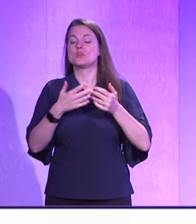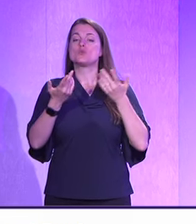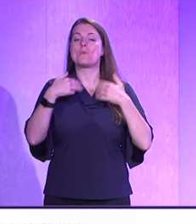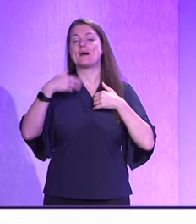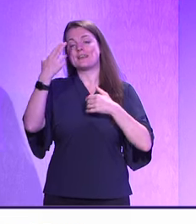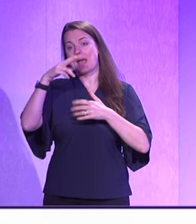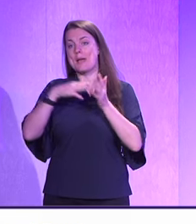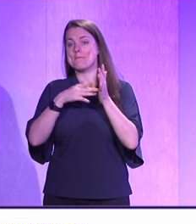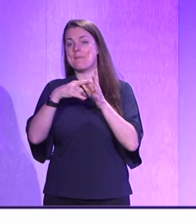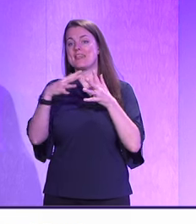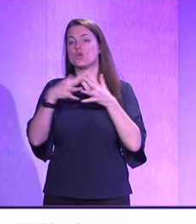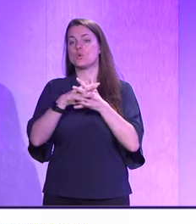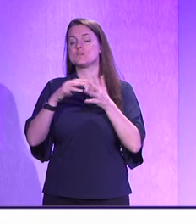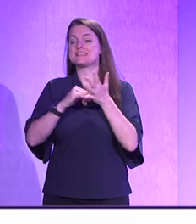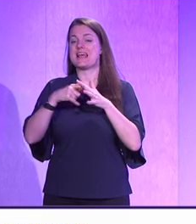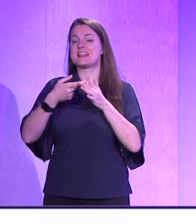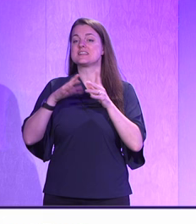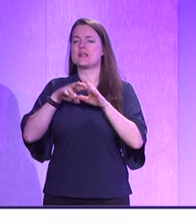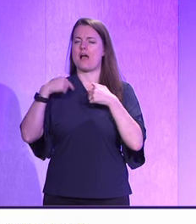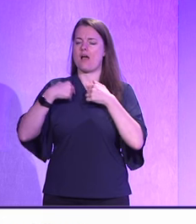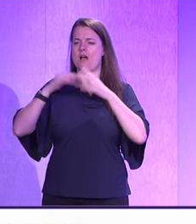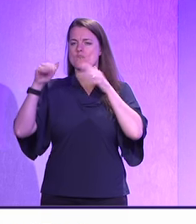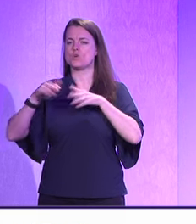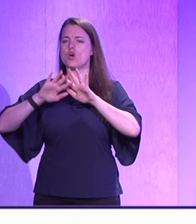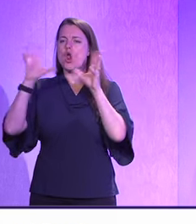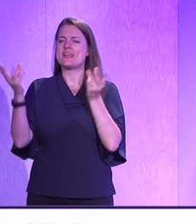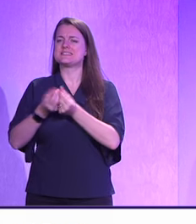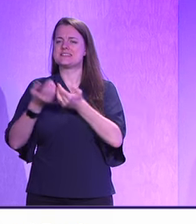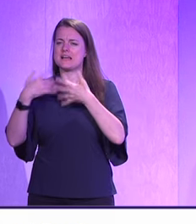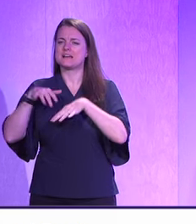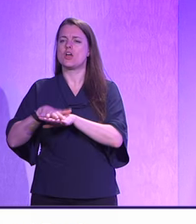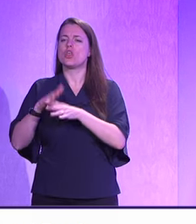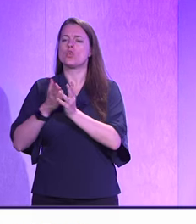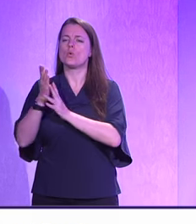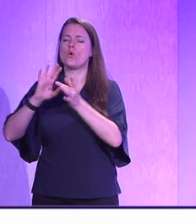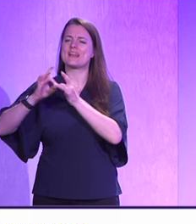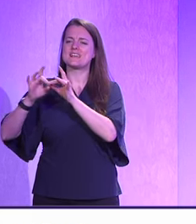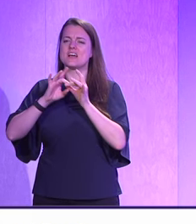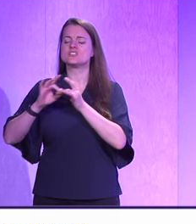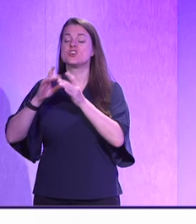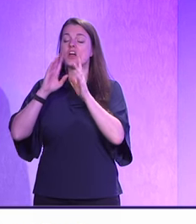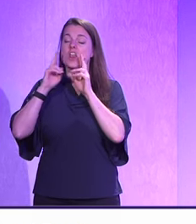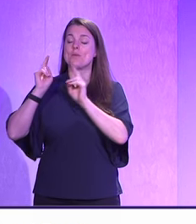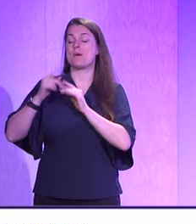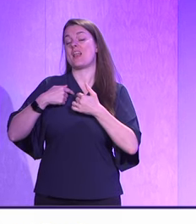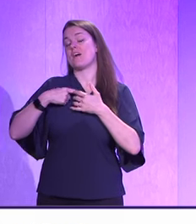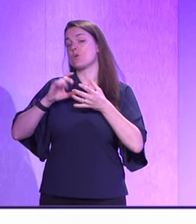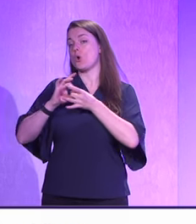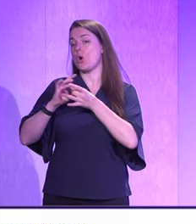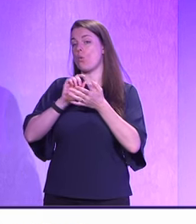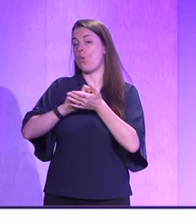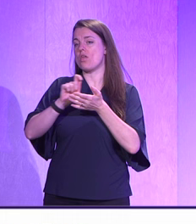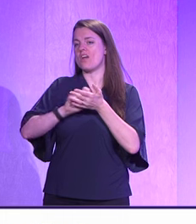Matthew Skelton. My focus is holistic innovation across the organization. I'm the originator of Adapt Together from Conflux and the co-author of the